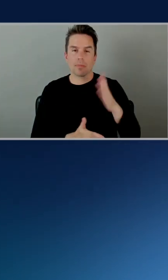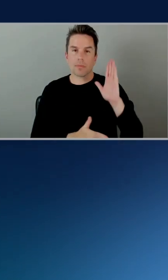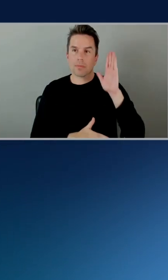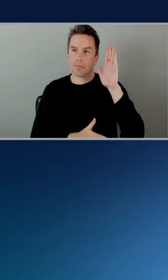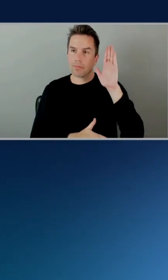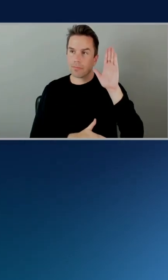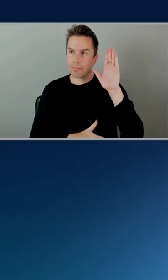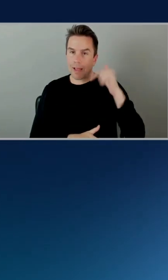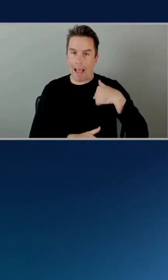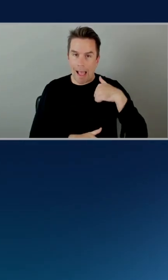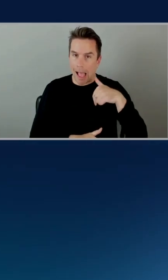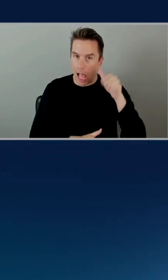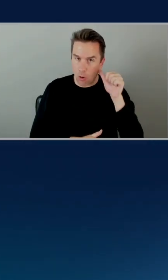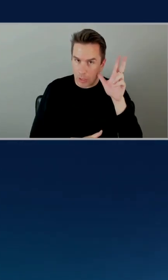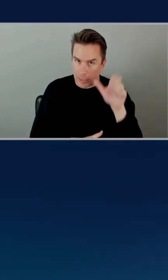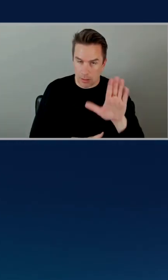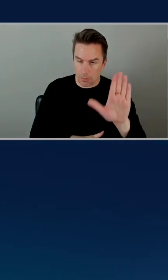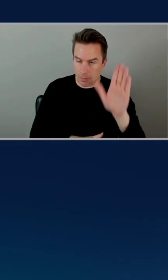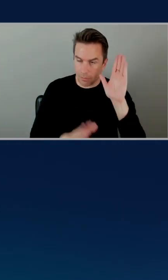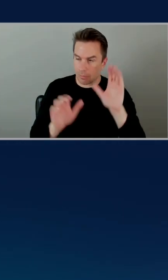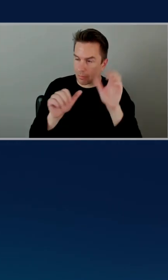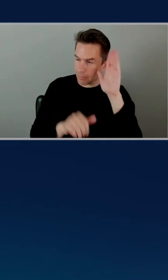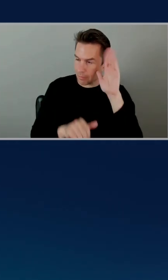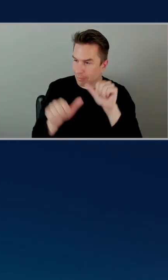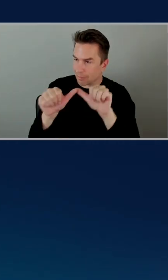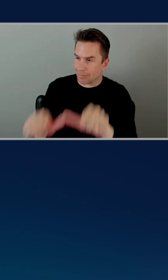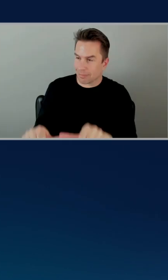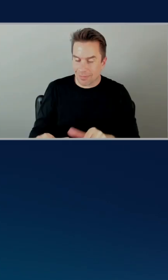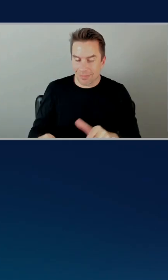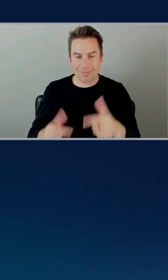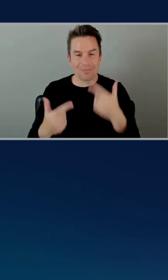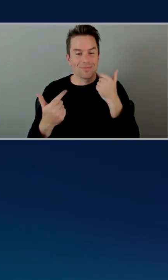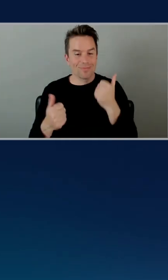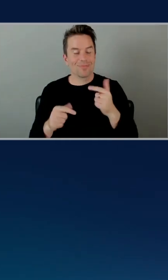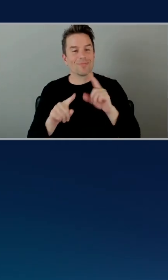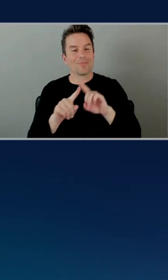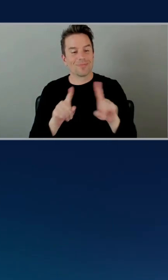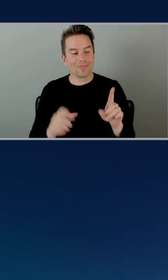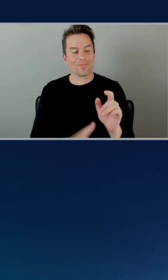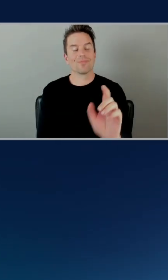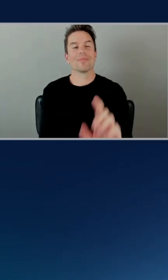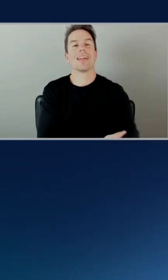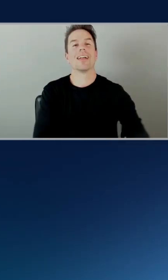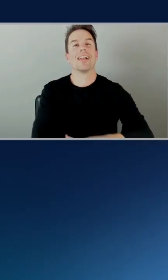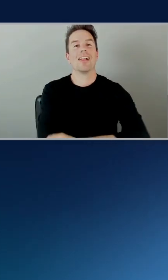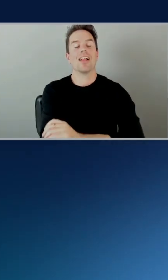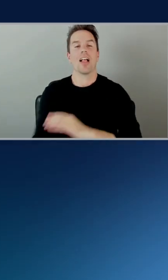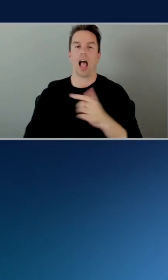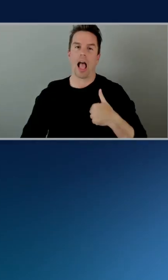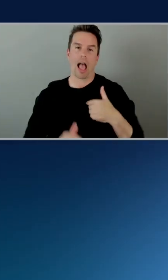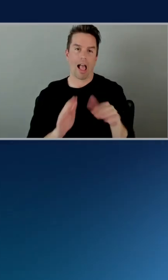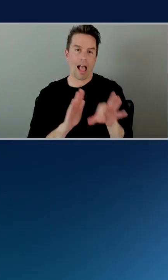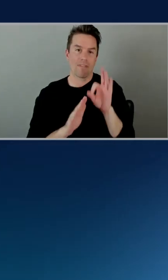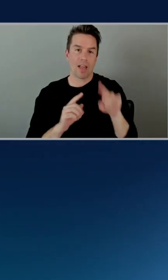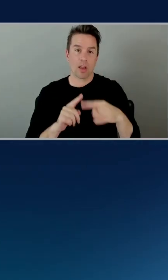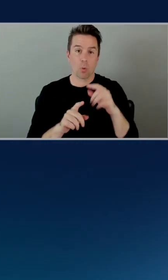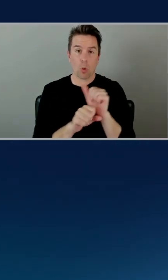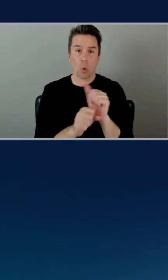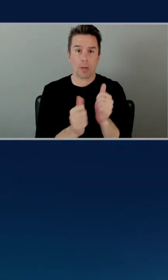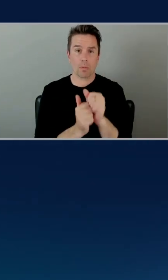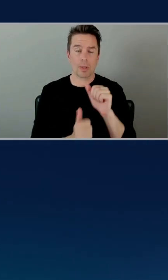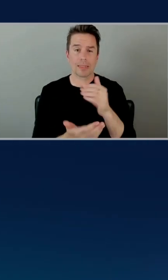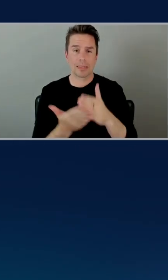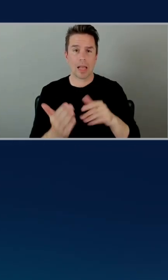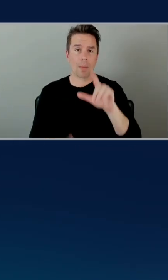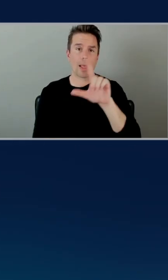write code, and yeah, that's what I've found too. Sometimes with working with some of these LLMs, when working on it, is